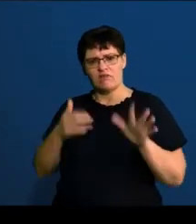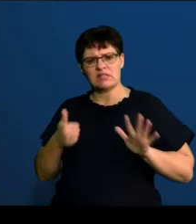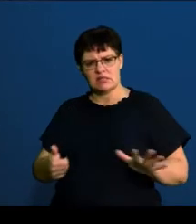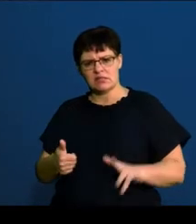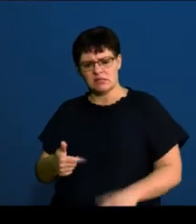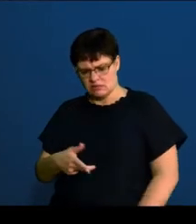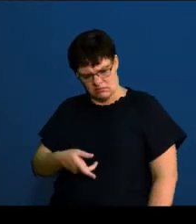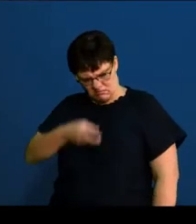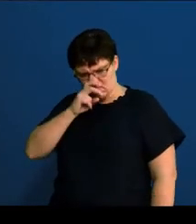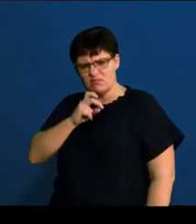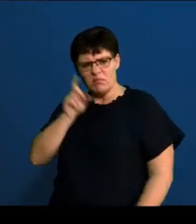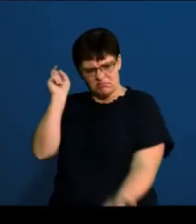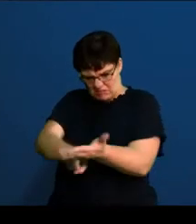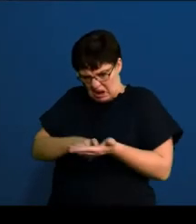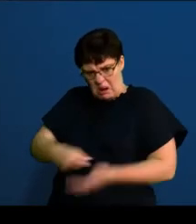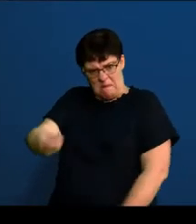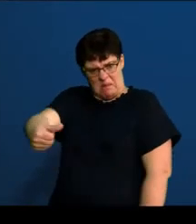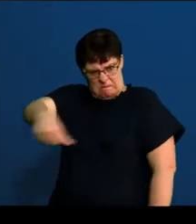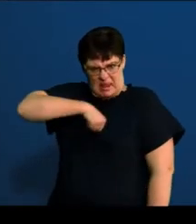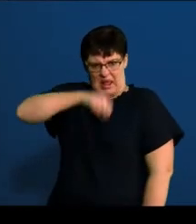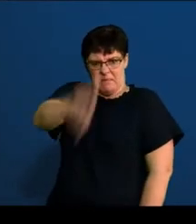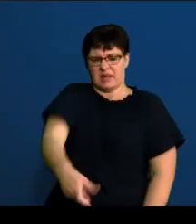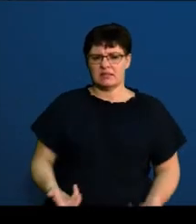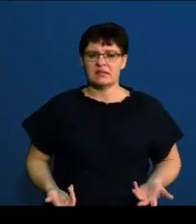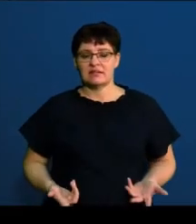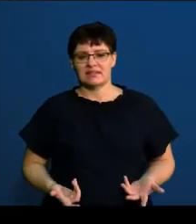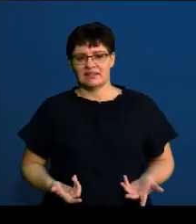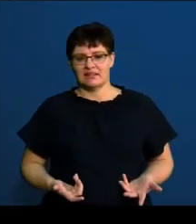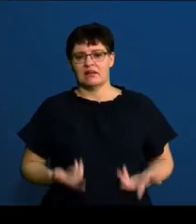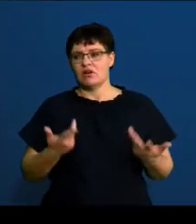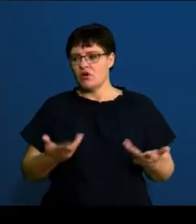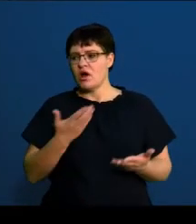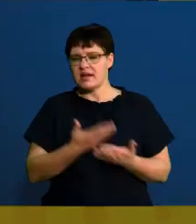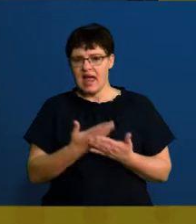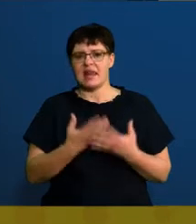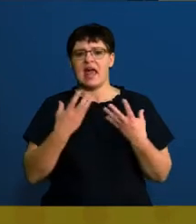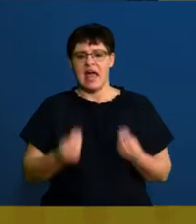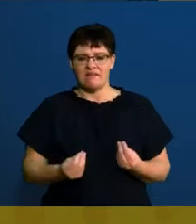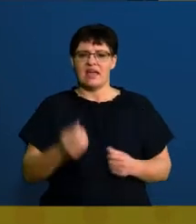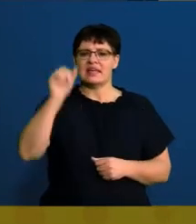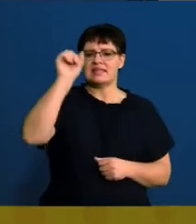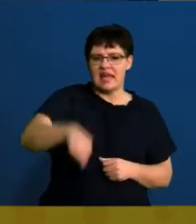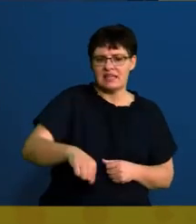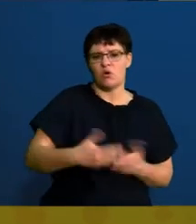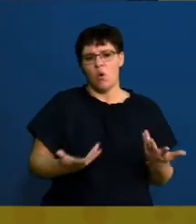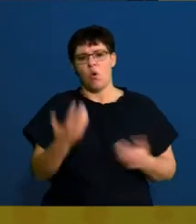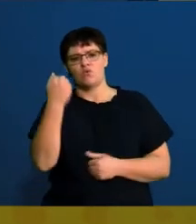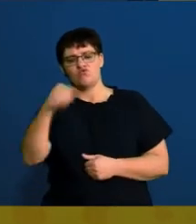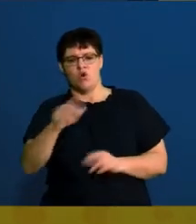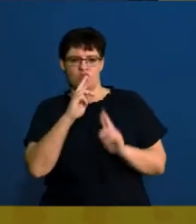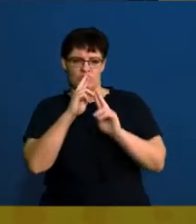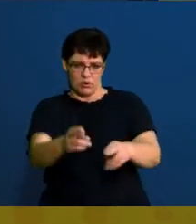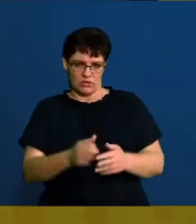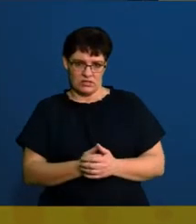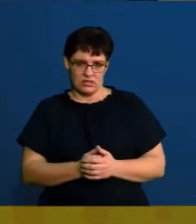harsh and demanding. So basically, you could have either a yes or a no response in this